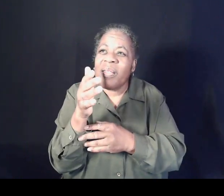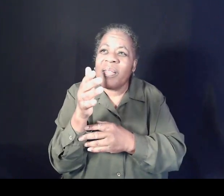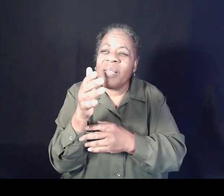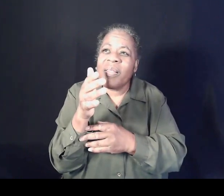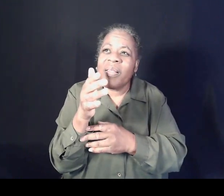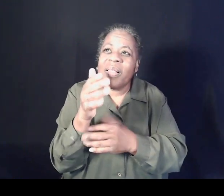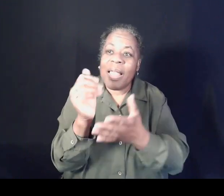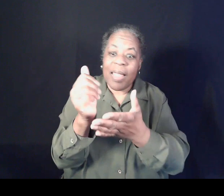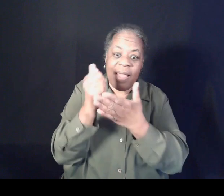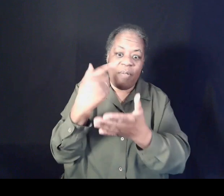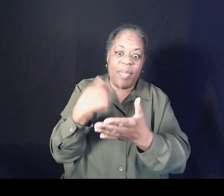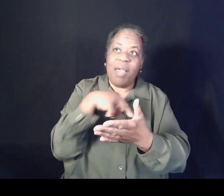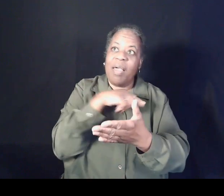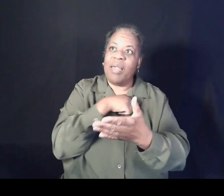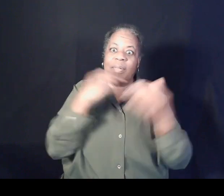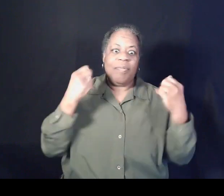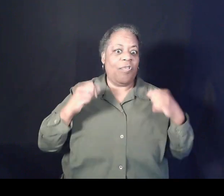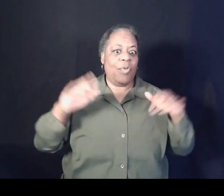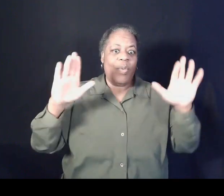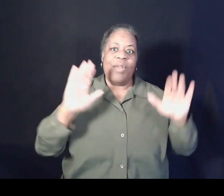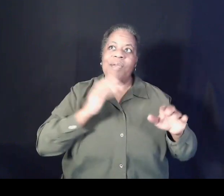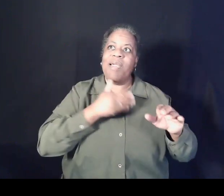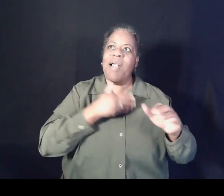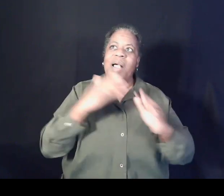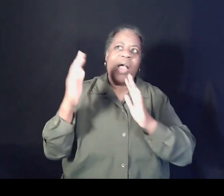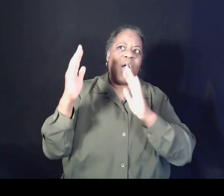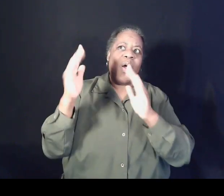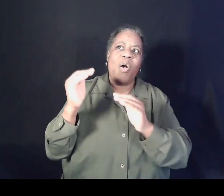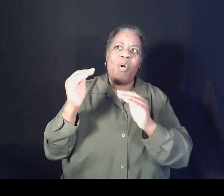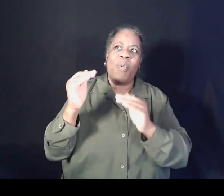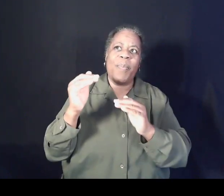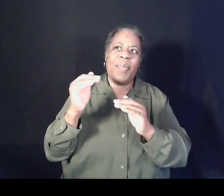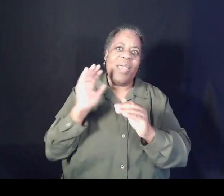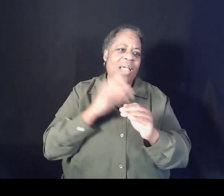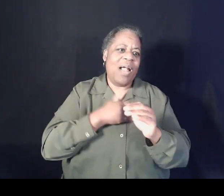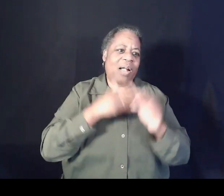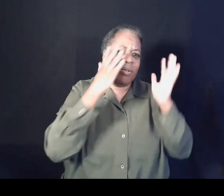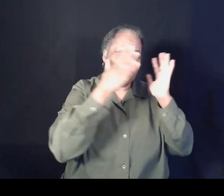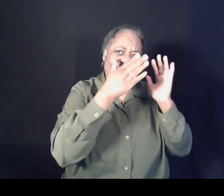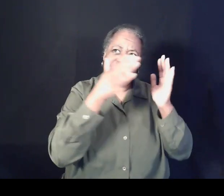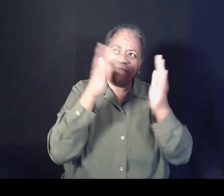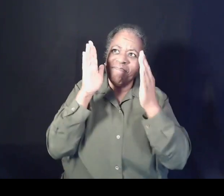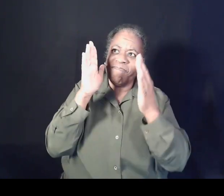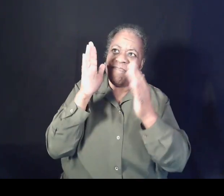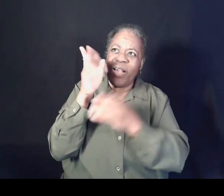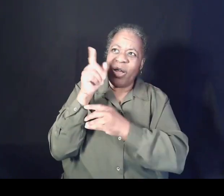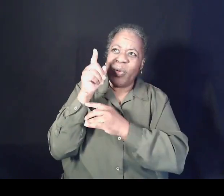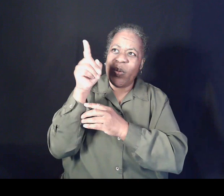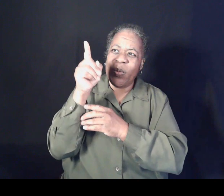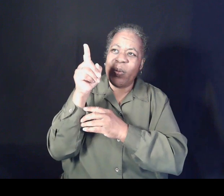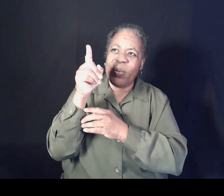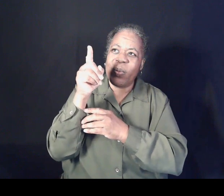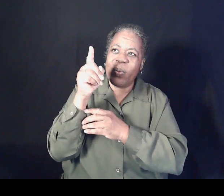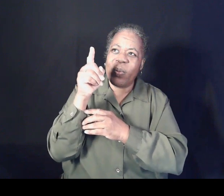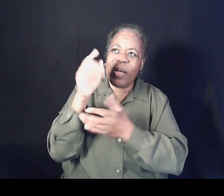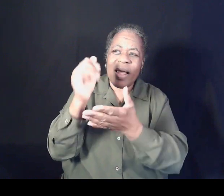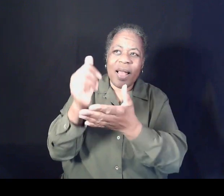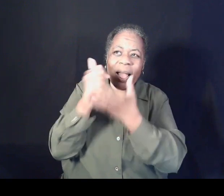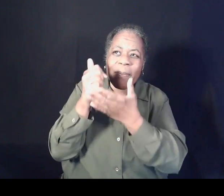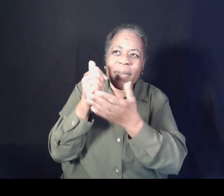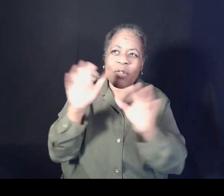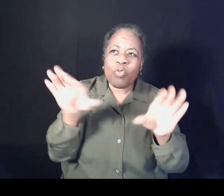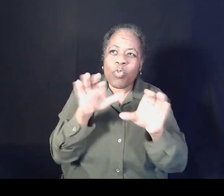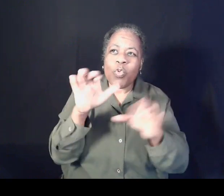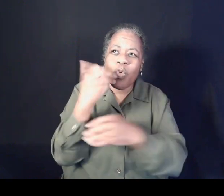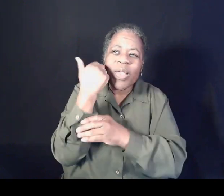us, Lord, then to surrender our hope and to fix our gaze upon you. Help us to do this daily, to